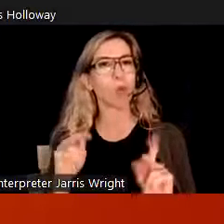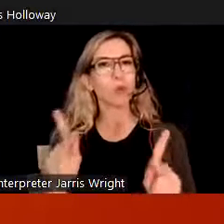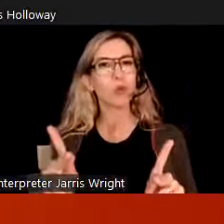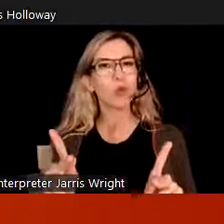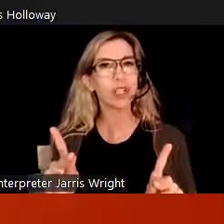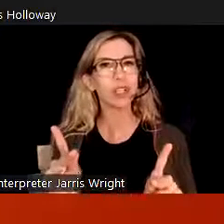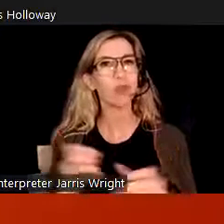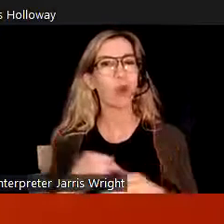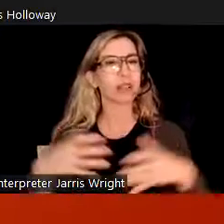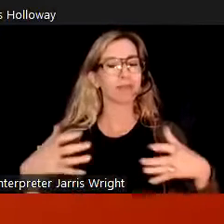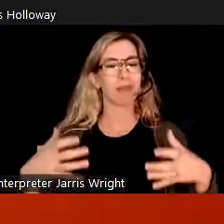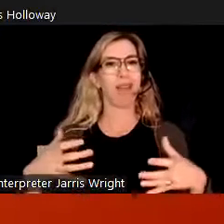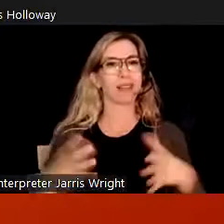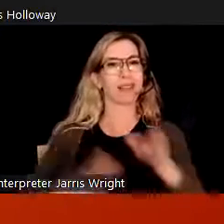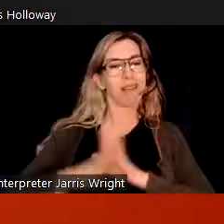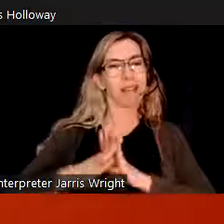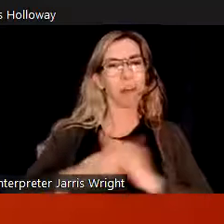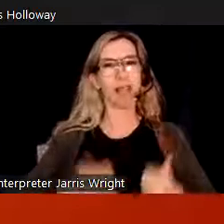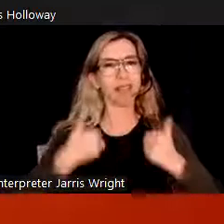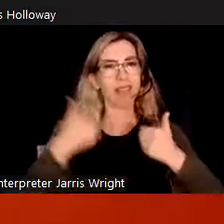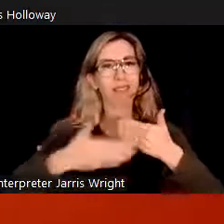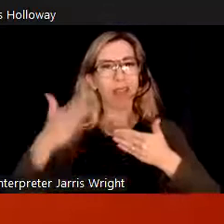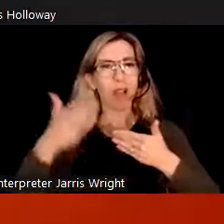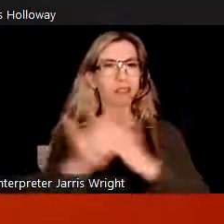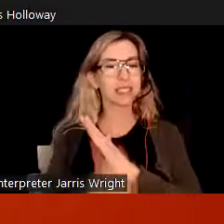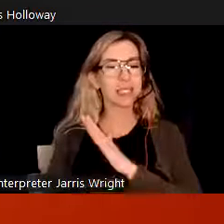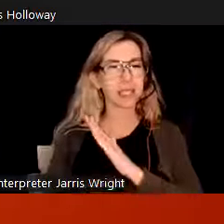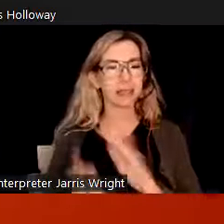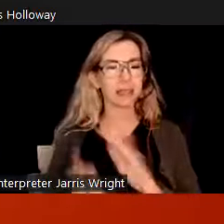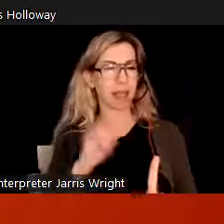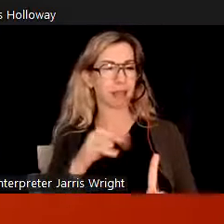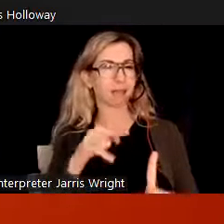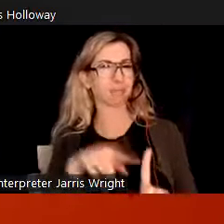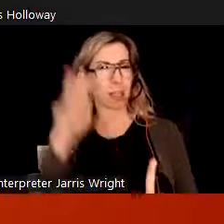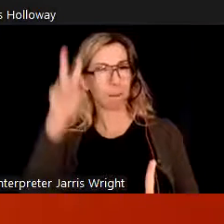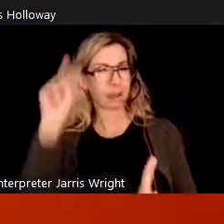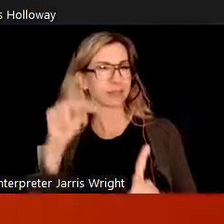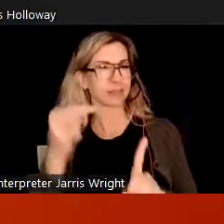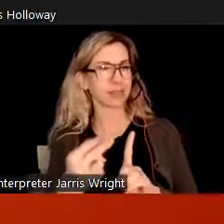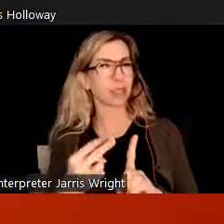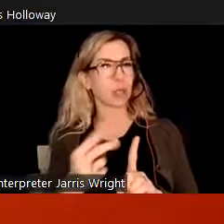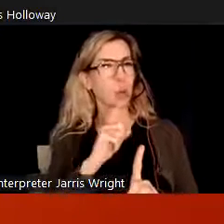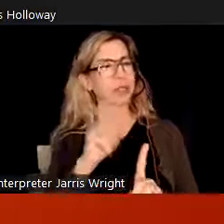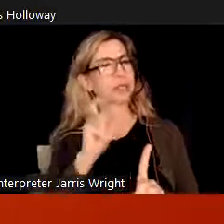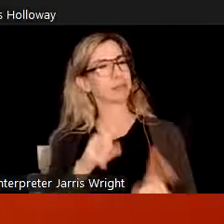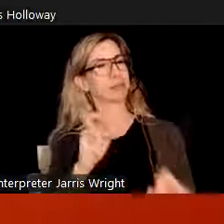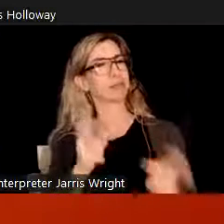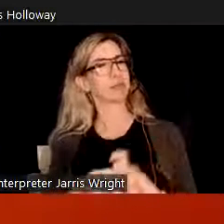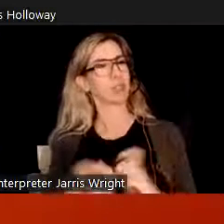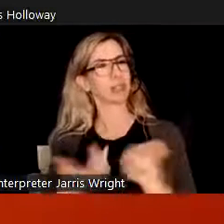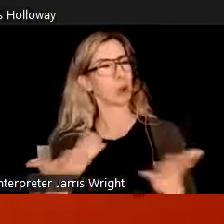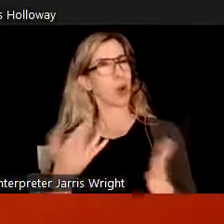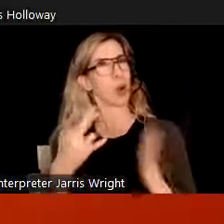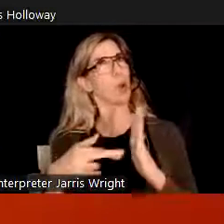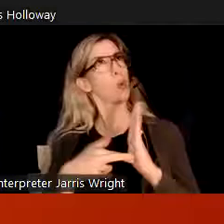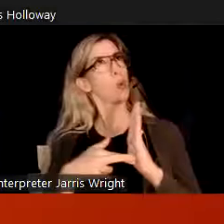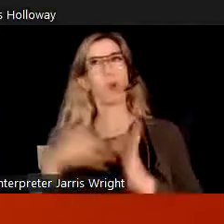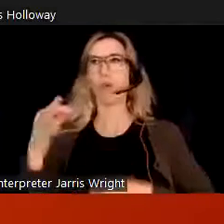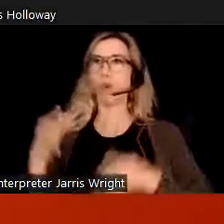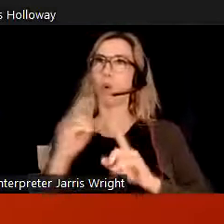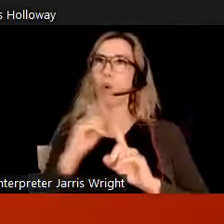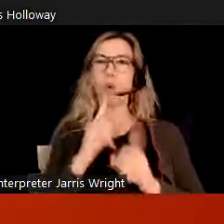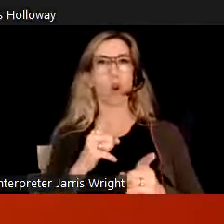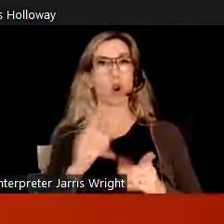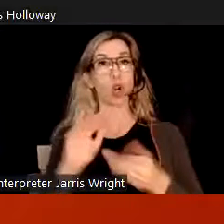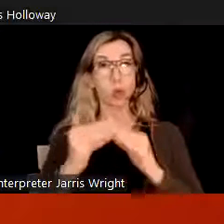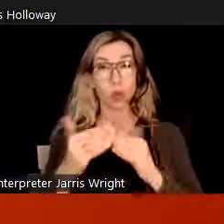skills. And I think it's sort of a mindset that needs to be looked at. What is the role of court-ordered community service? Is